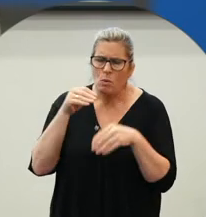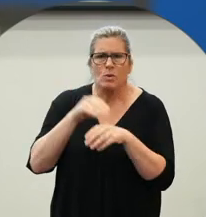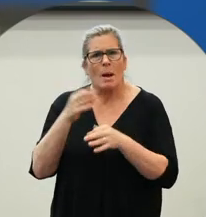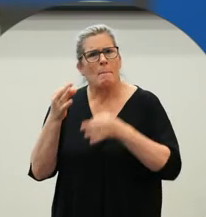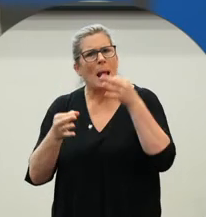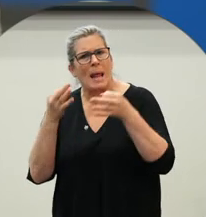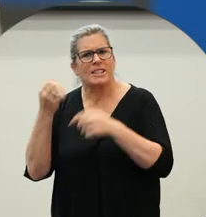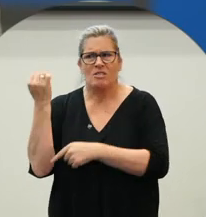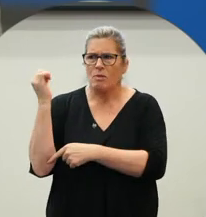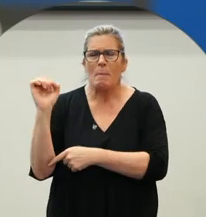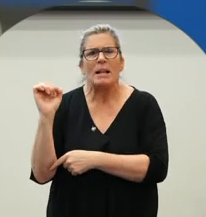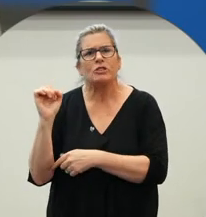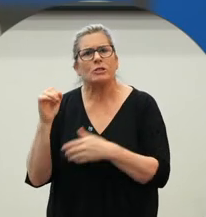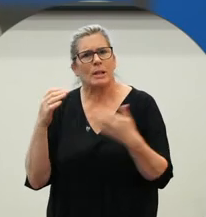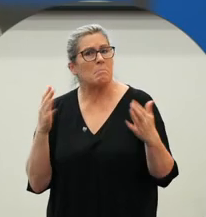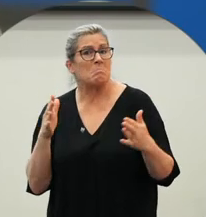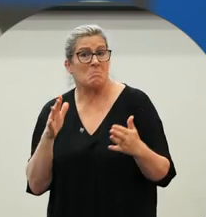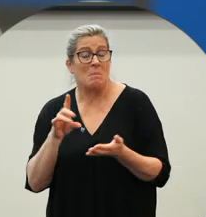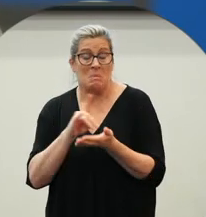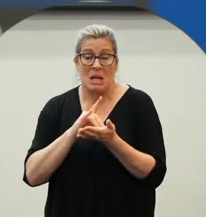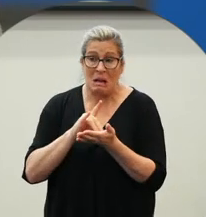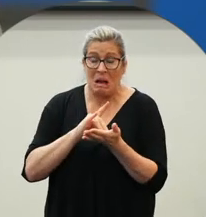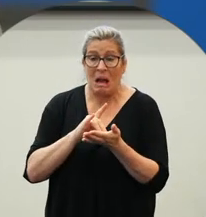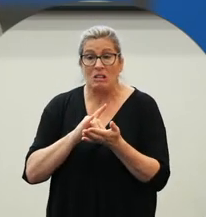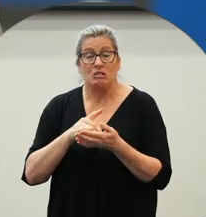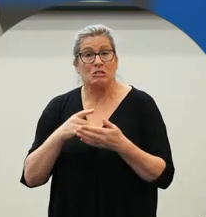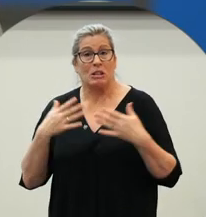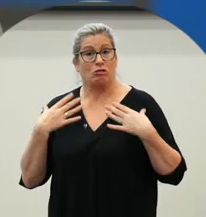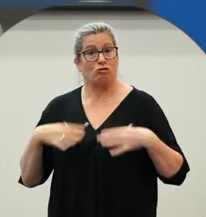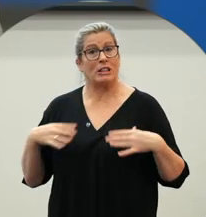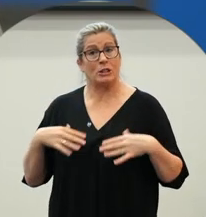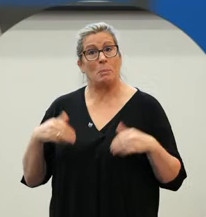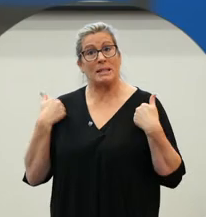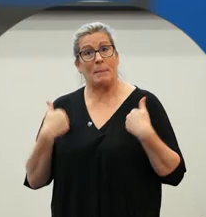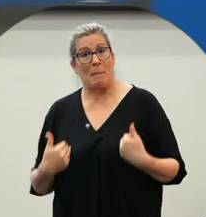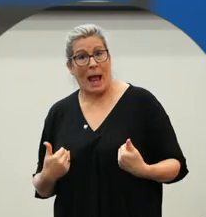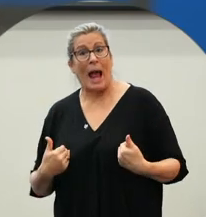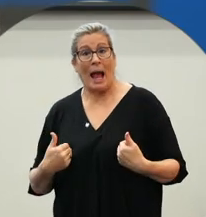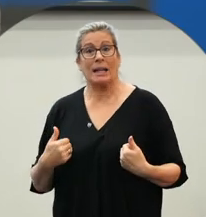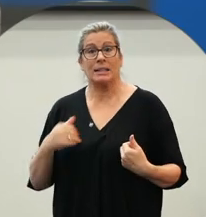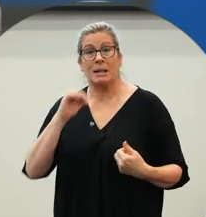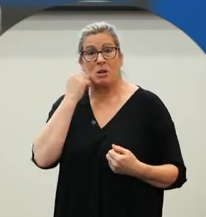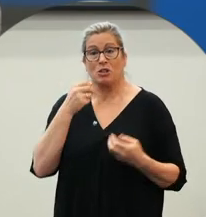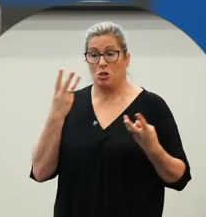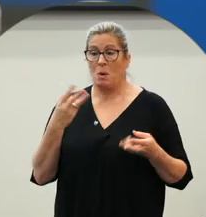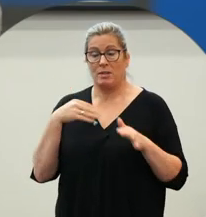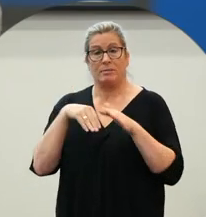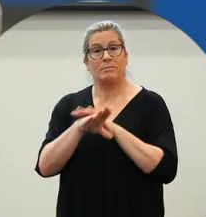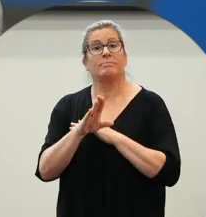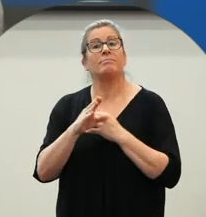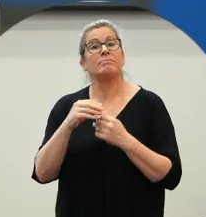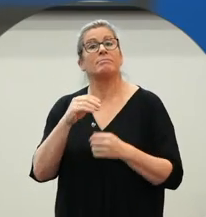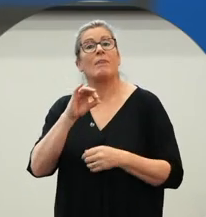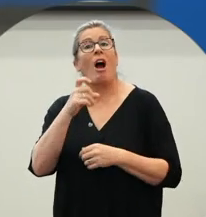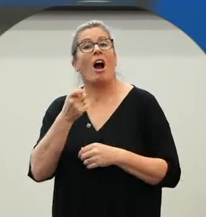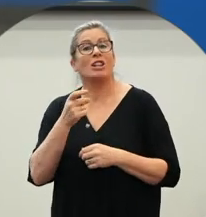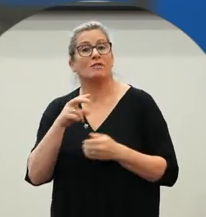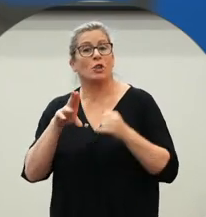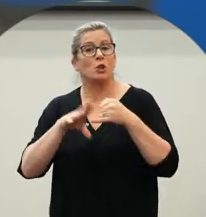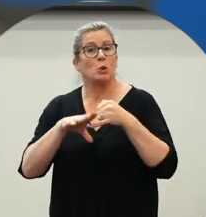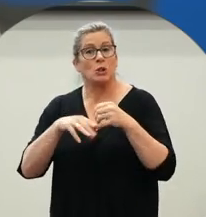Oxford, and made a bit of history while she was in Oxford too by dressing up as a man to get into the Oxford Union Debating Society. She was actually